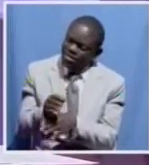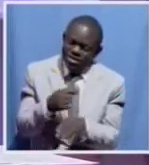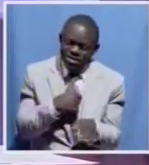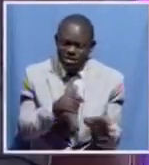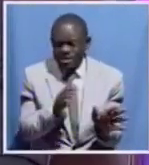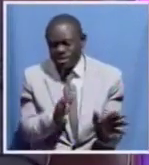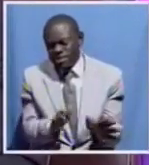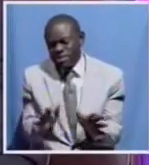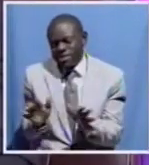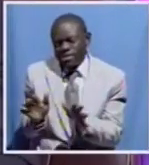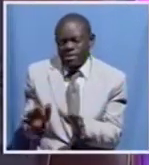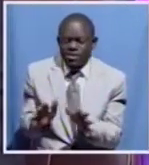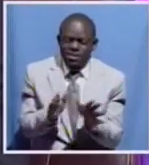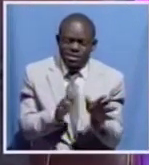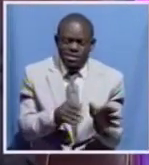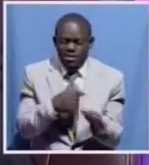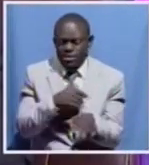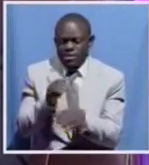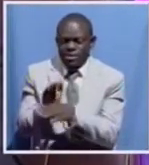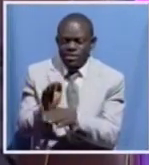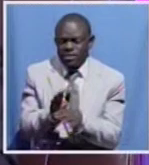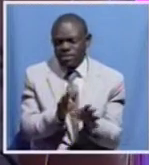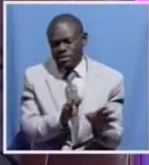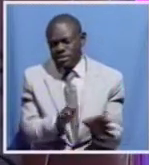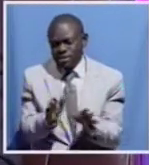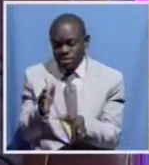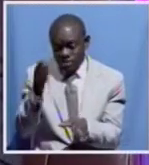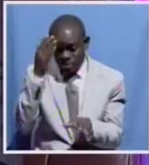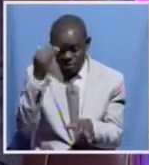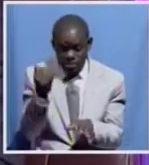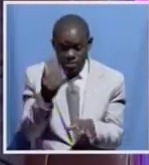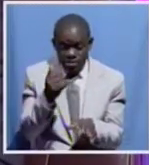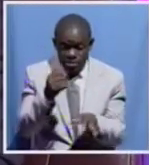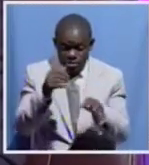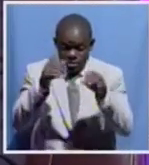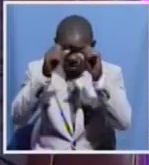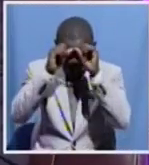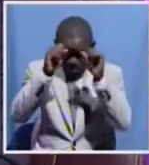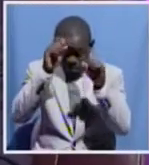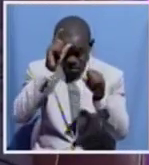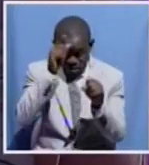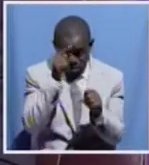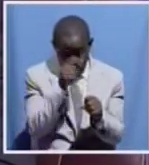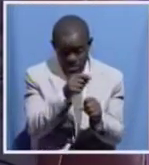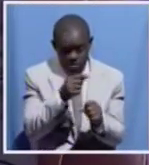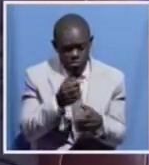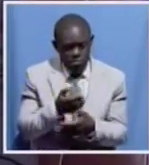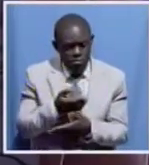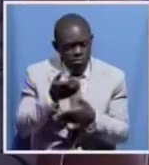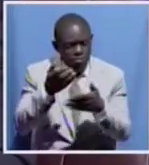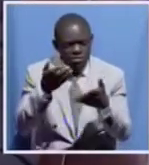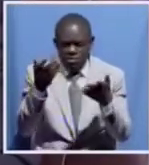with your indulgence, is because the president of Zambia has already spoken to the issue and the Minister of Foreign Affairs have already